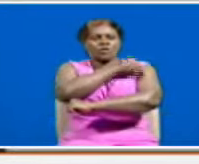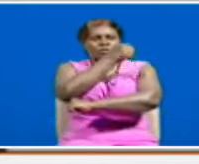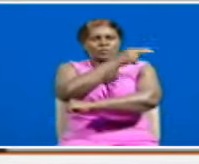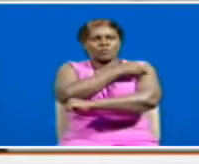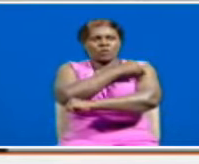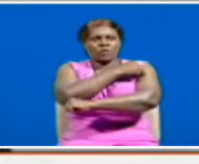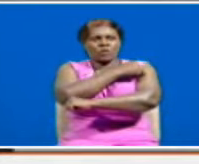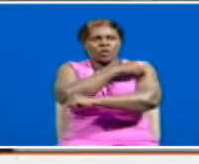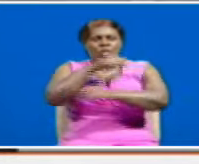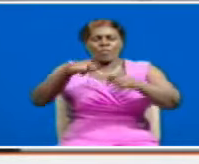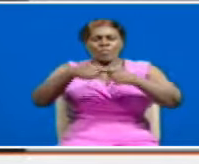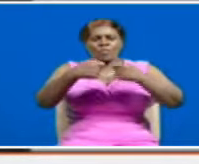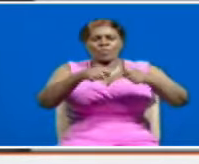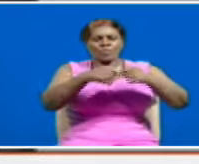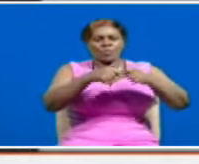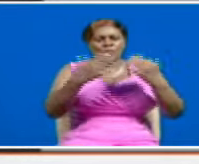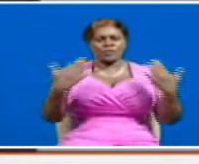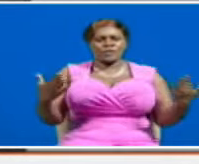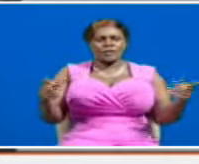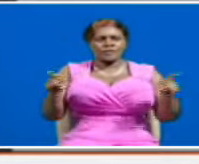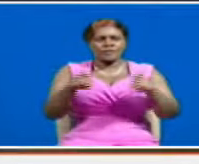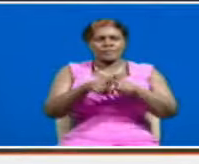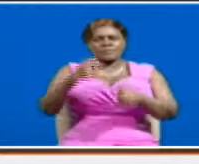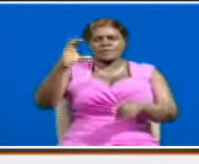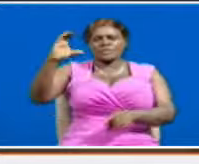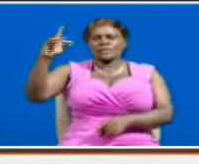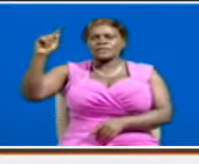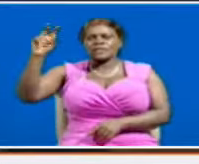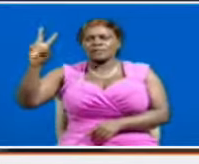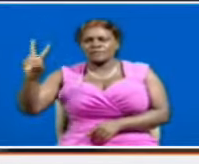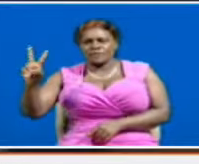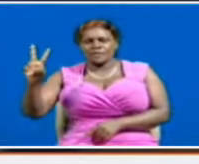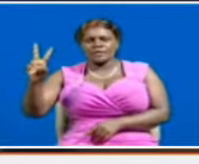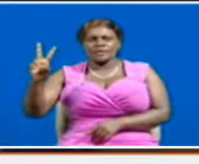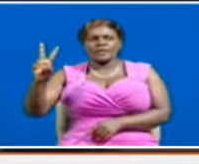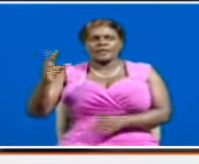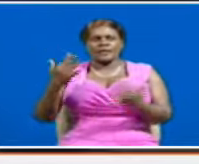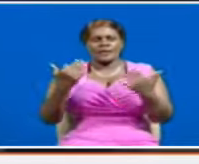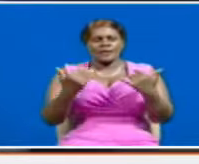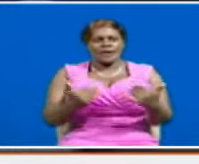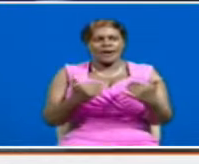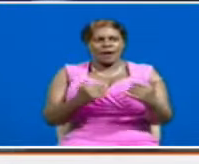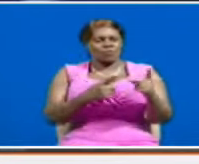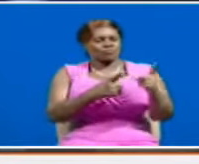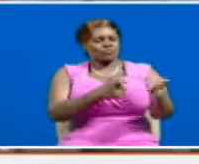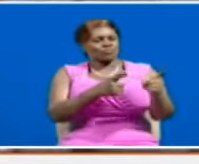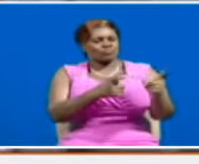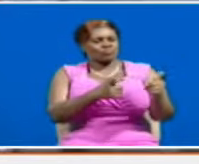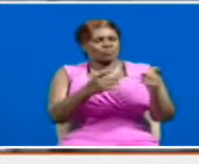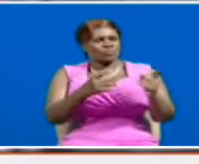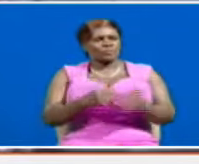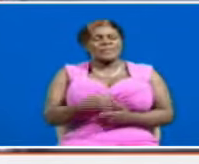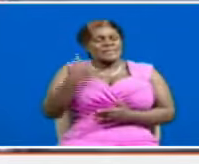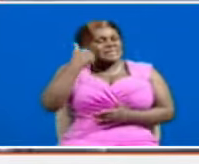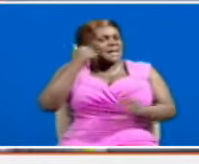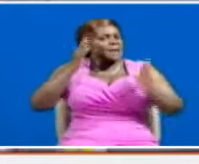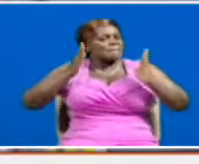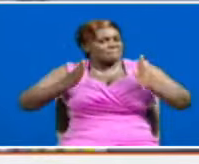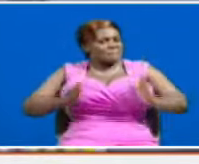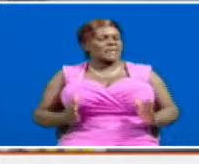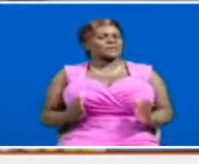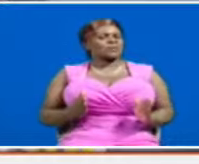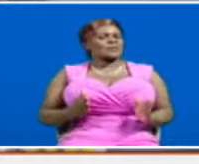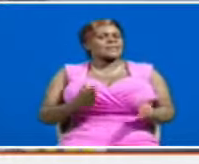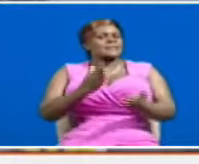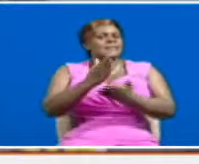they allegedly destroyed property, including CCTV cameras, a move which has been condemned as inhuman. Patients,